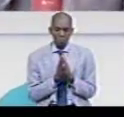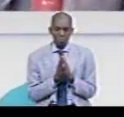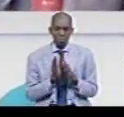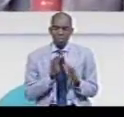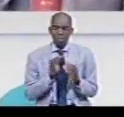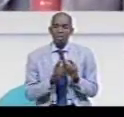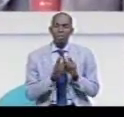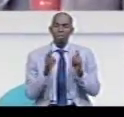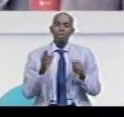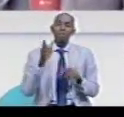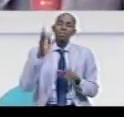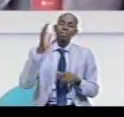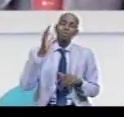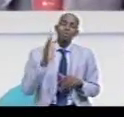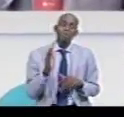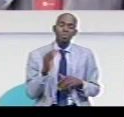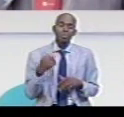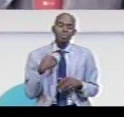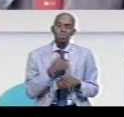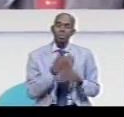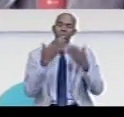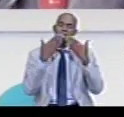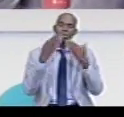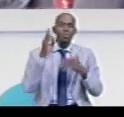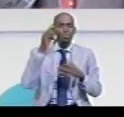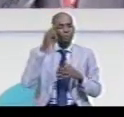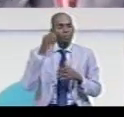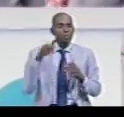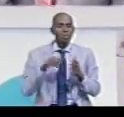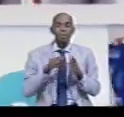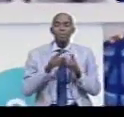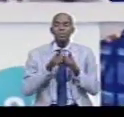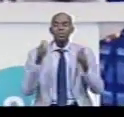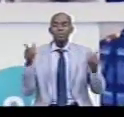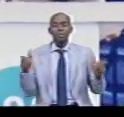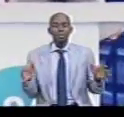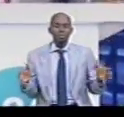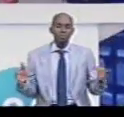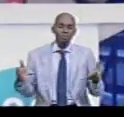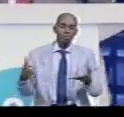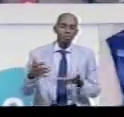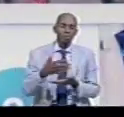God and Father, we thank you for this great gathering.